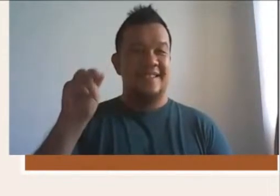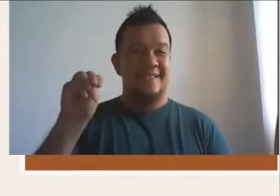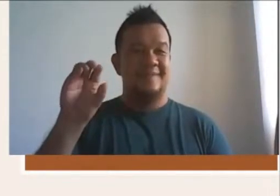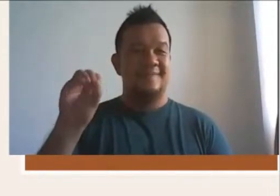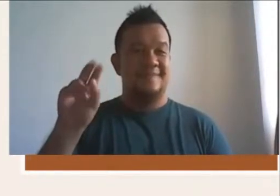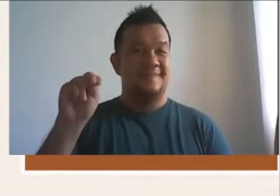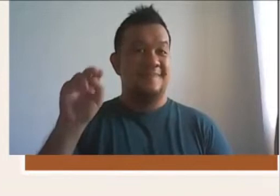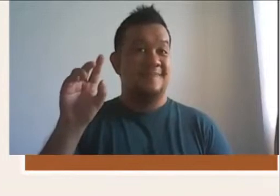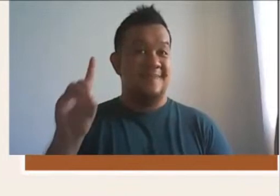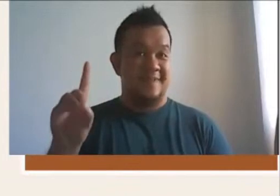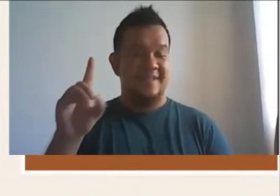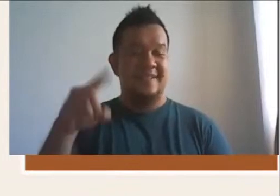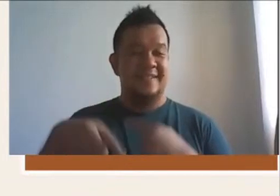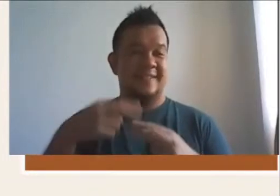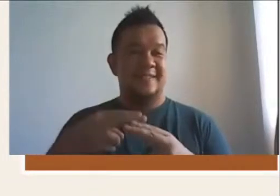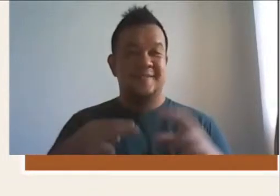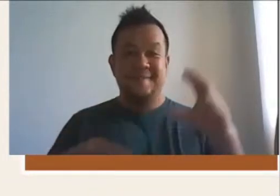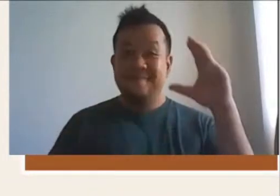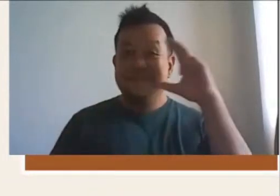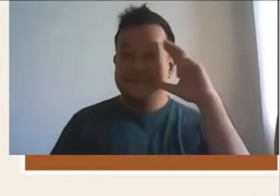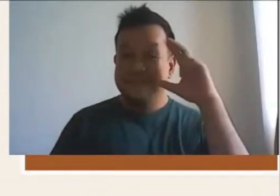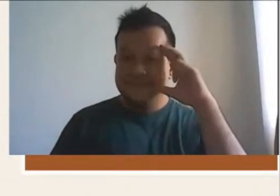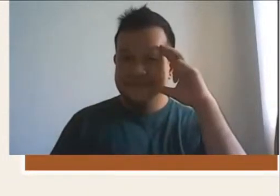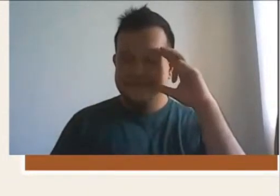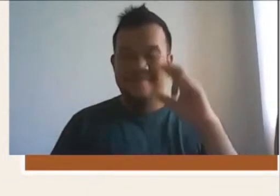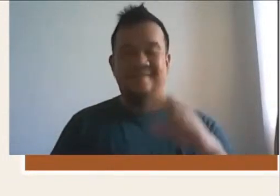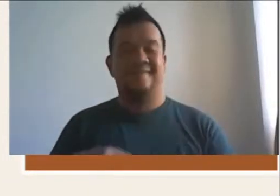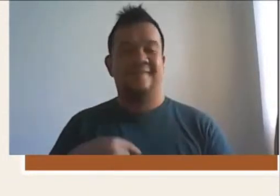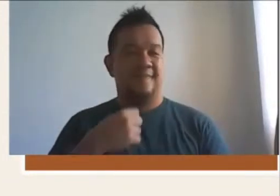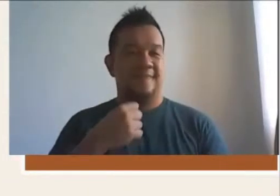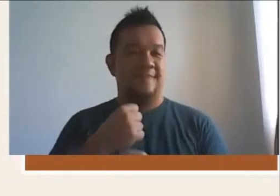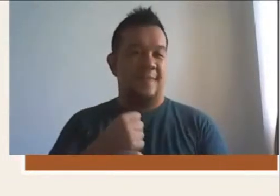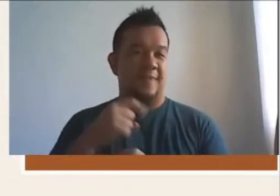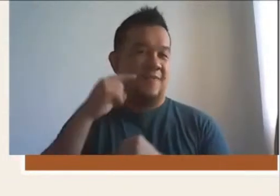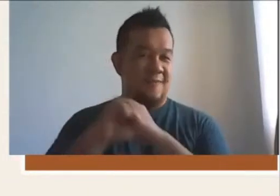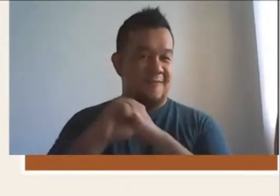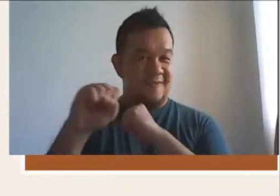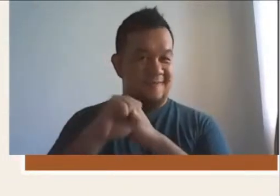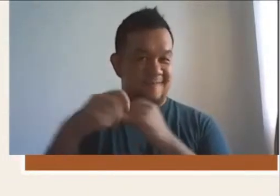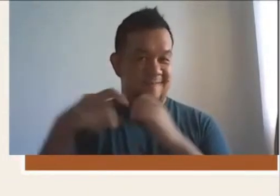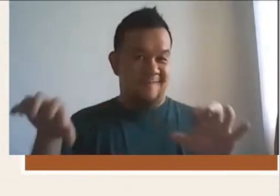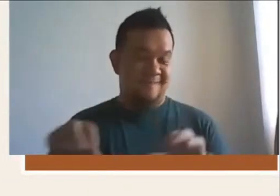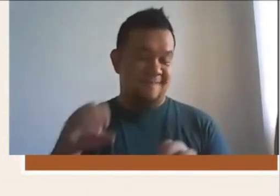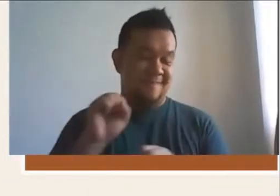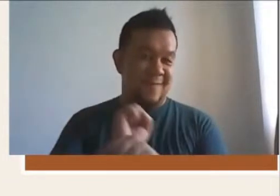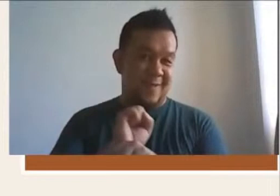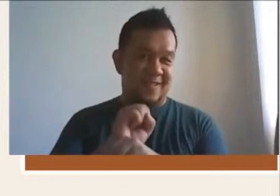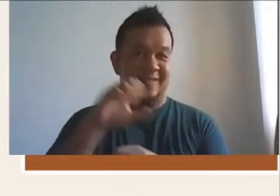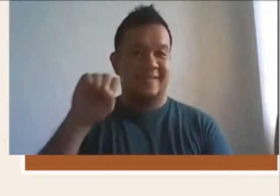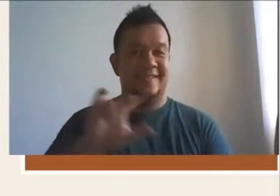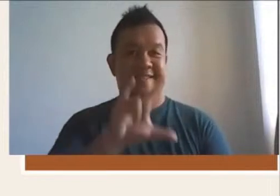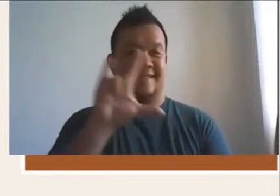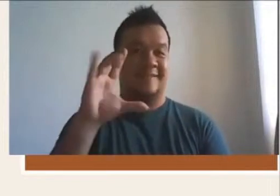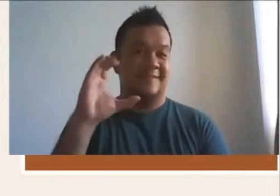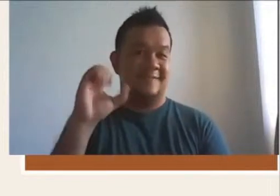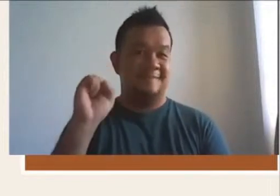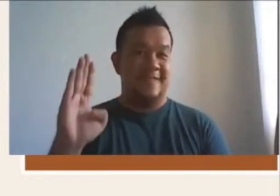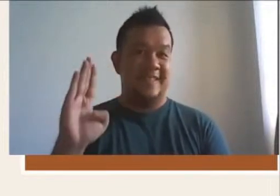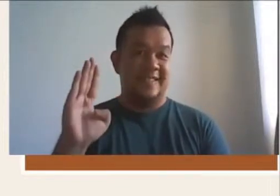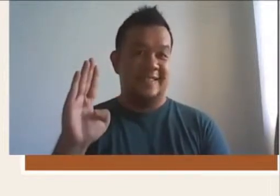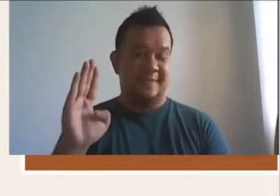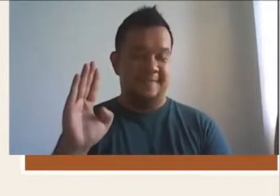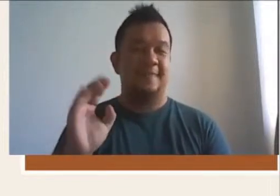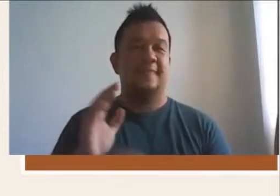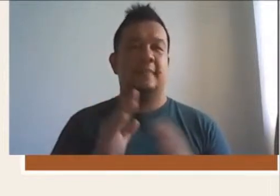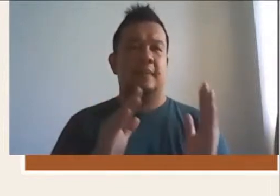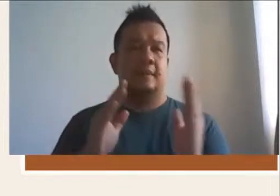I'm the Deaf Advocacy Coordinator for CSBS DAS. And just to go back, why is this my